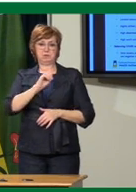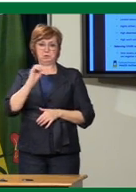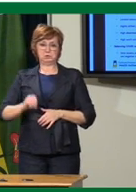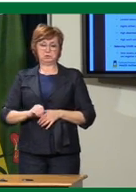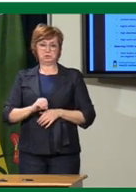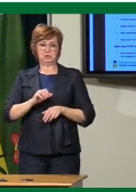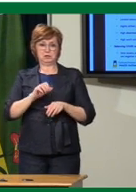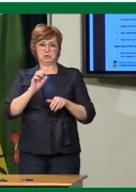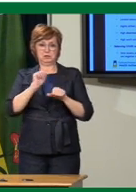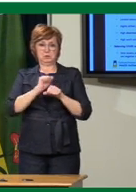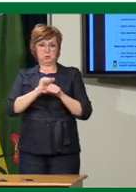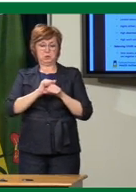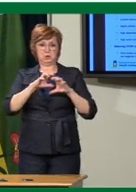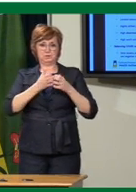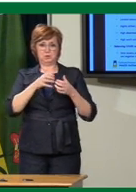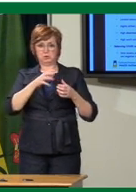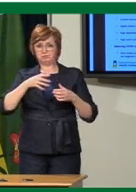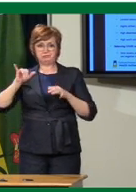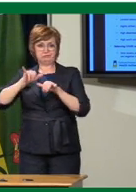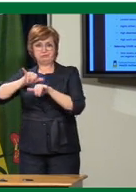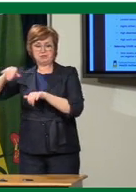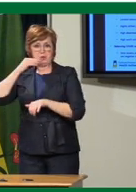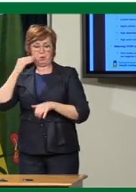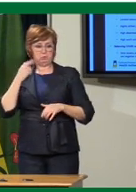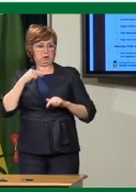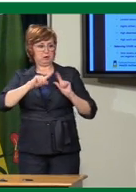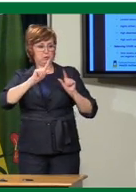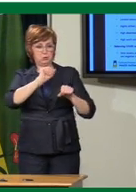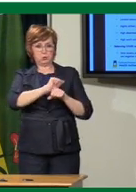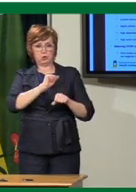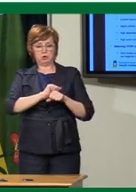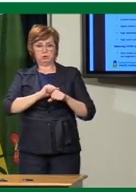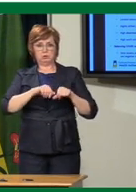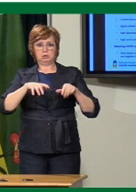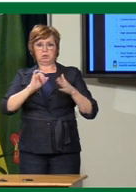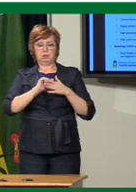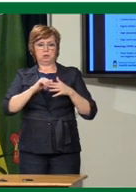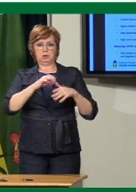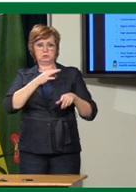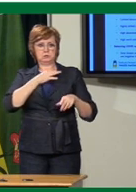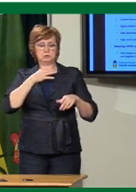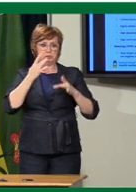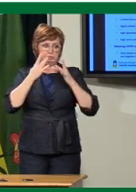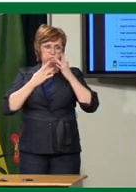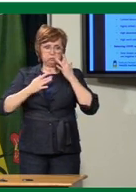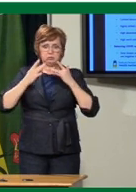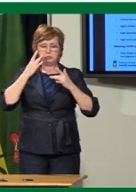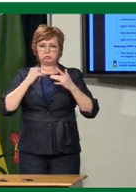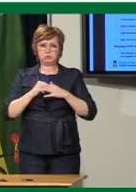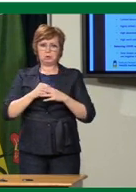to sustain that existing or reduced service in those locations.